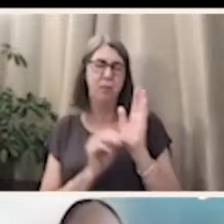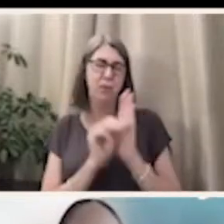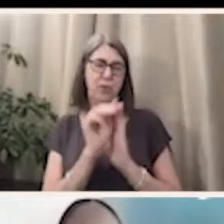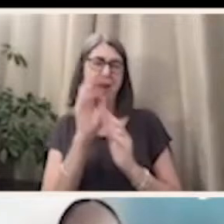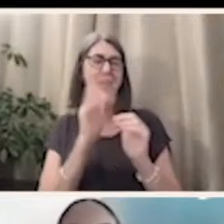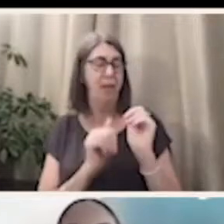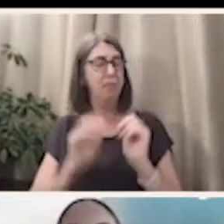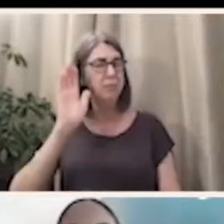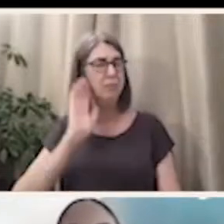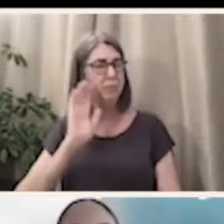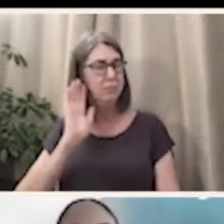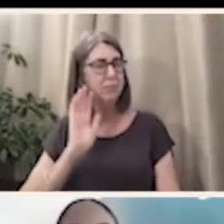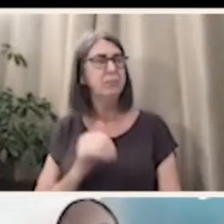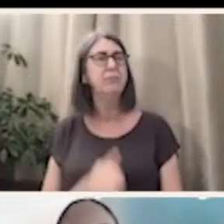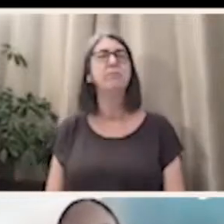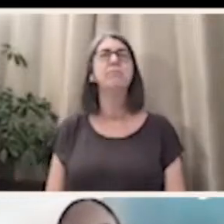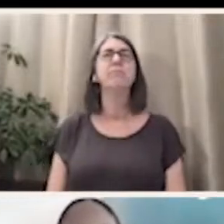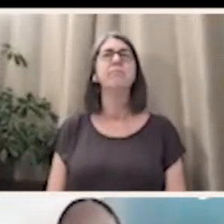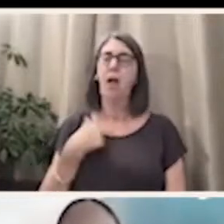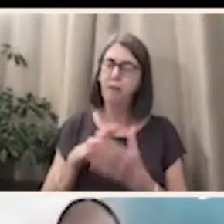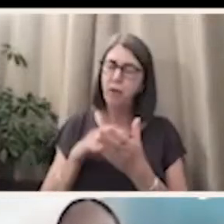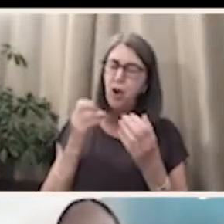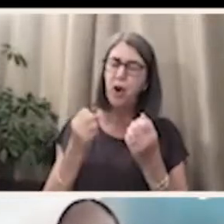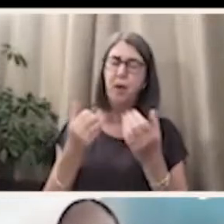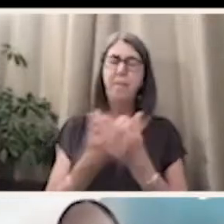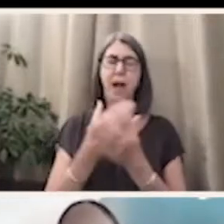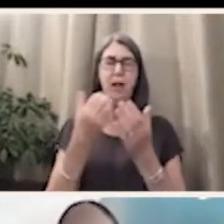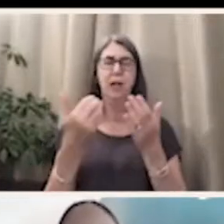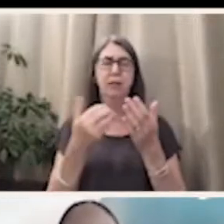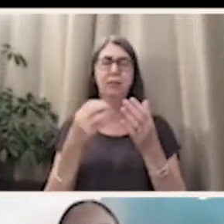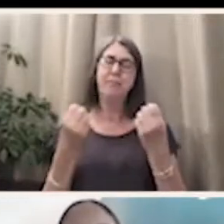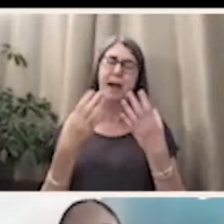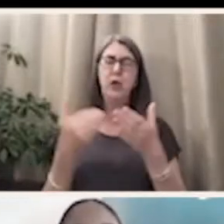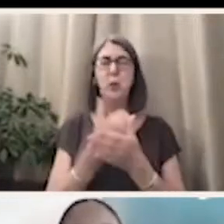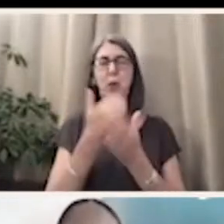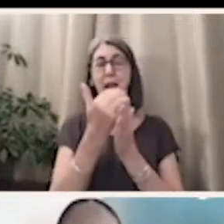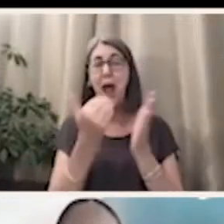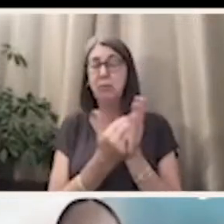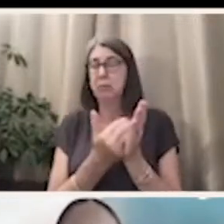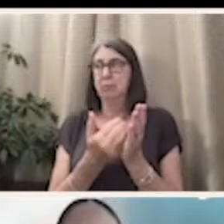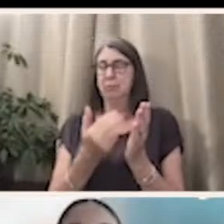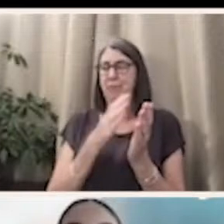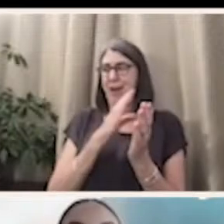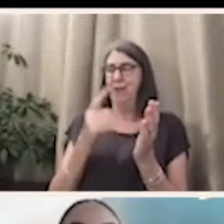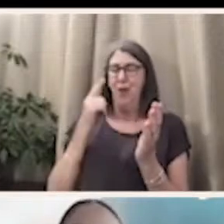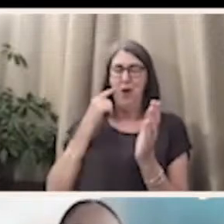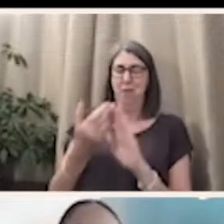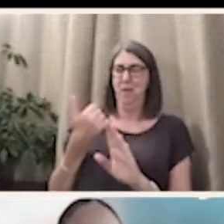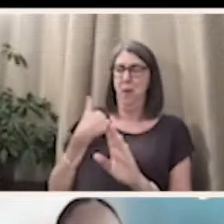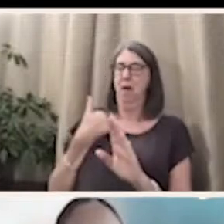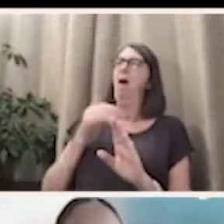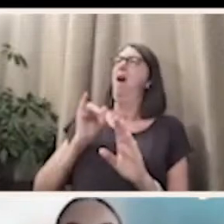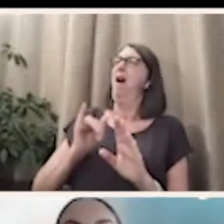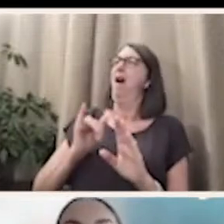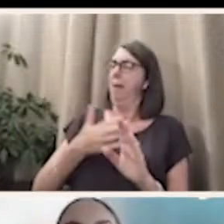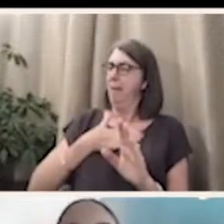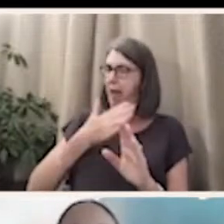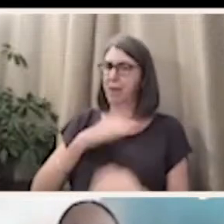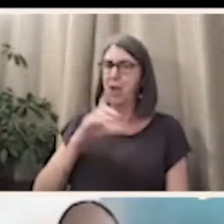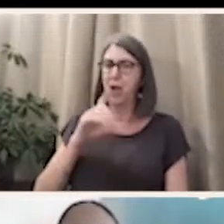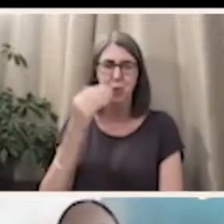in the past. I've learned many new lessons that I never even heard of before that I'm glad I do